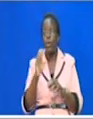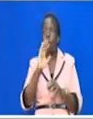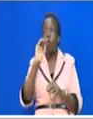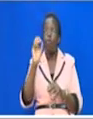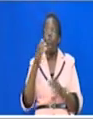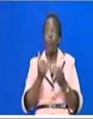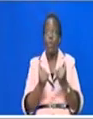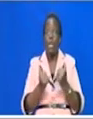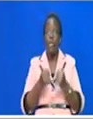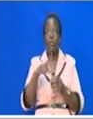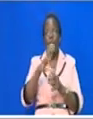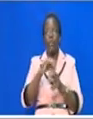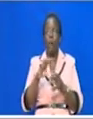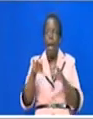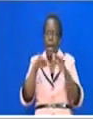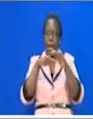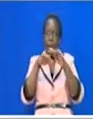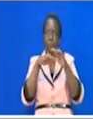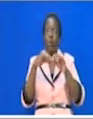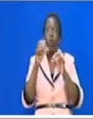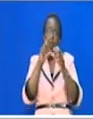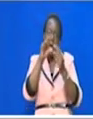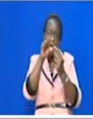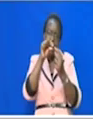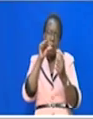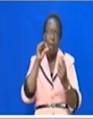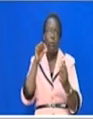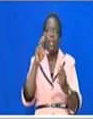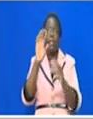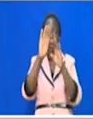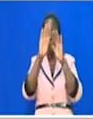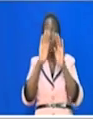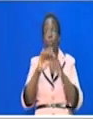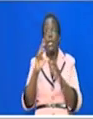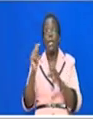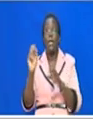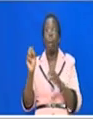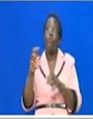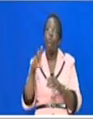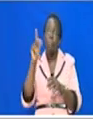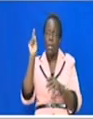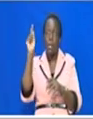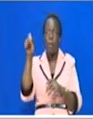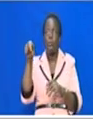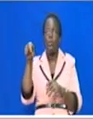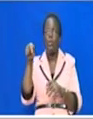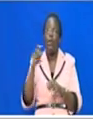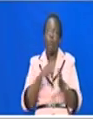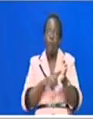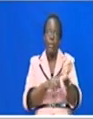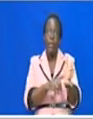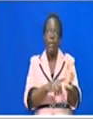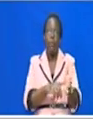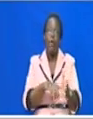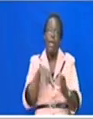you need to take it to a level of identifying the key terms of a particular question. For example,